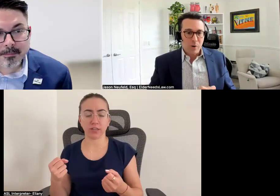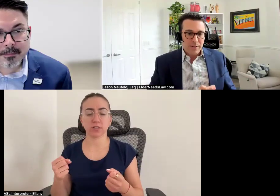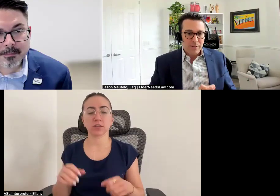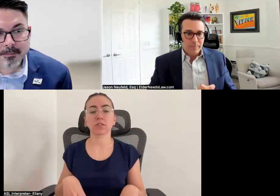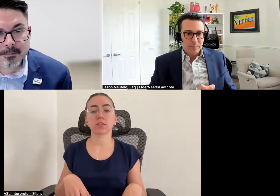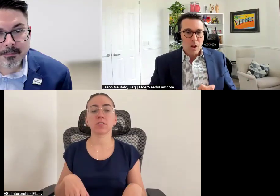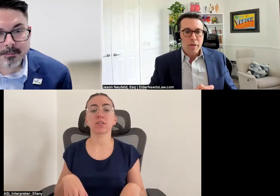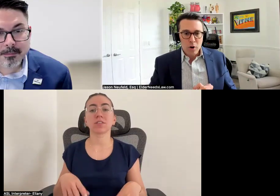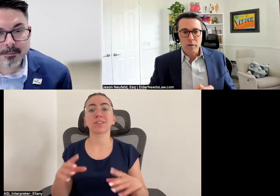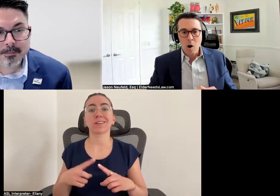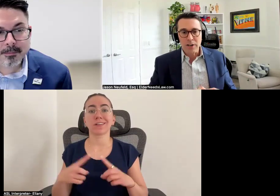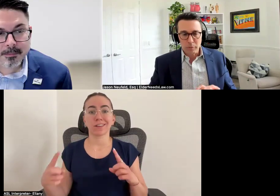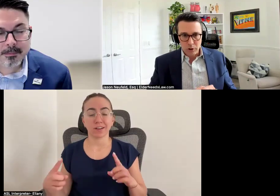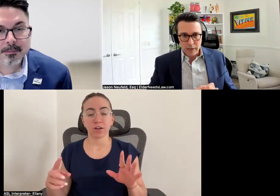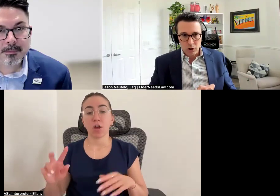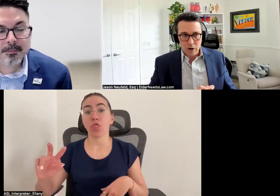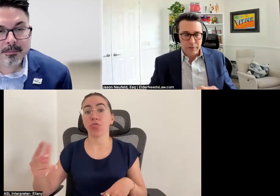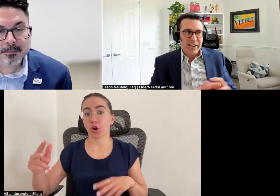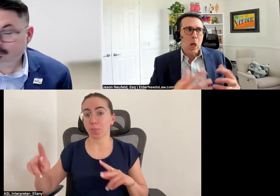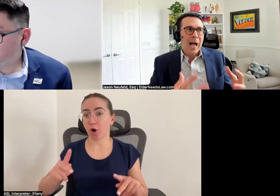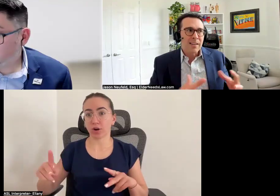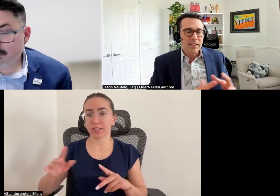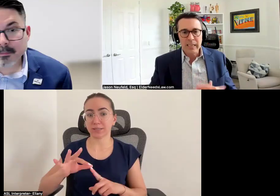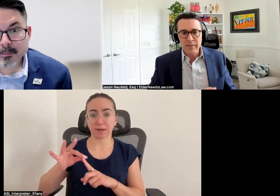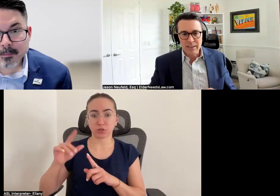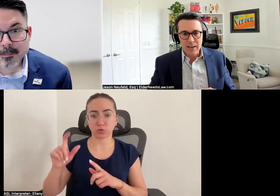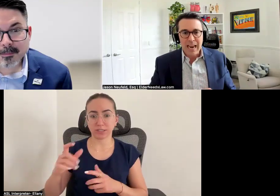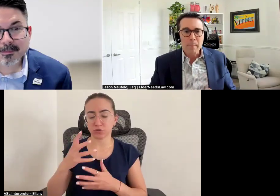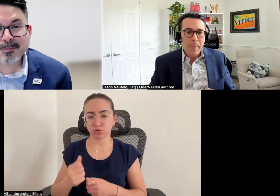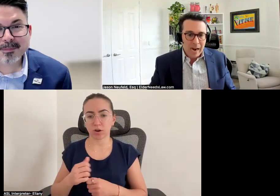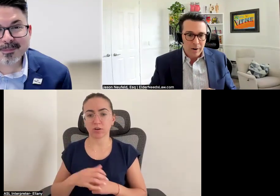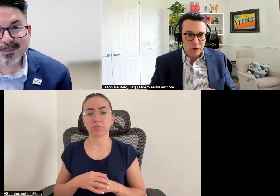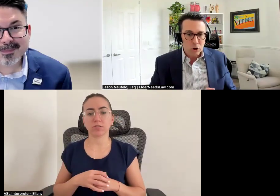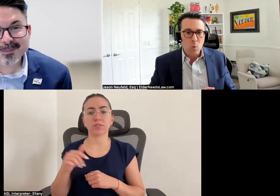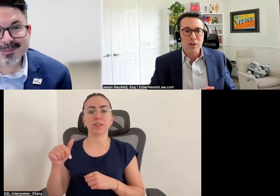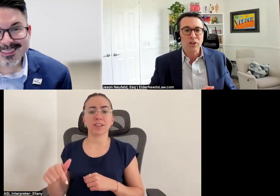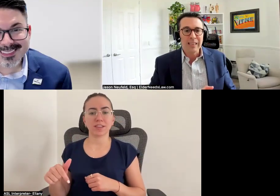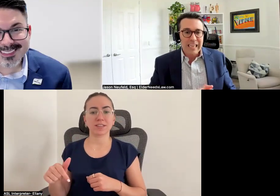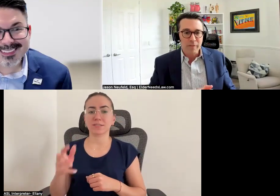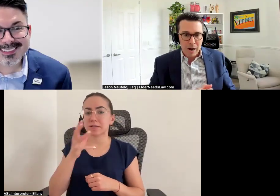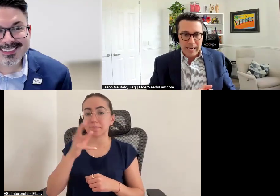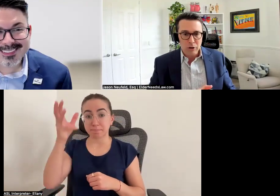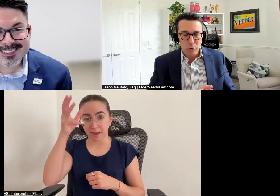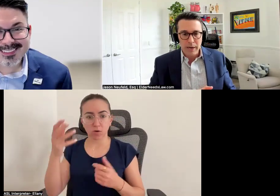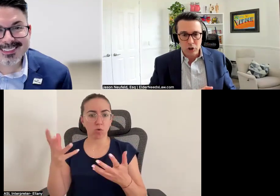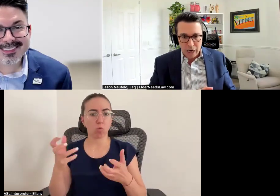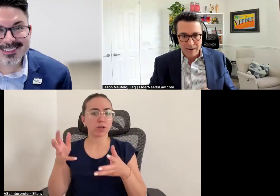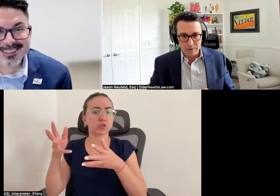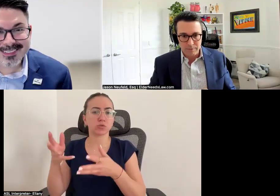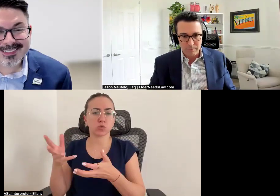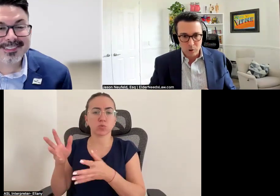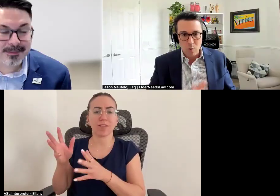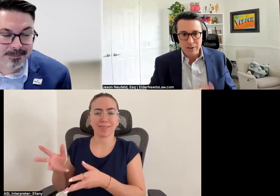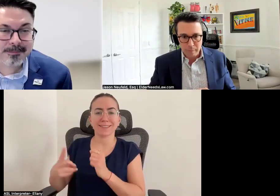Contrast that with a third party special needs trust. Very classically, this is a parent who wants to leave money to their